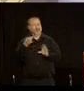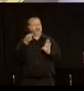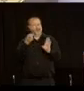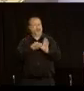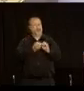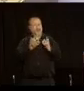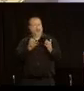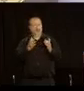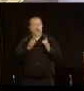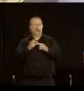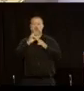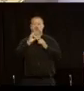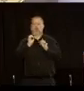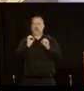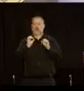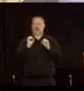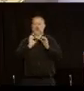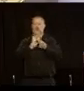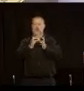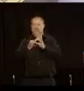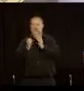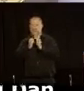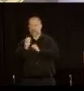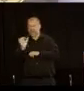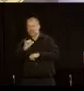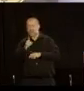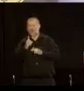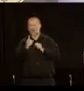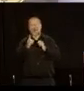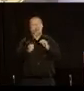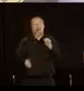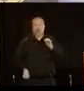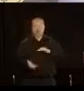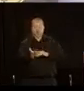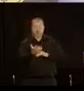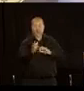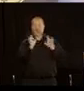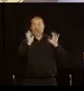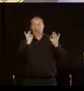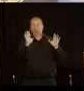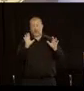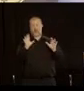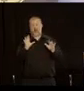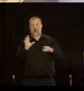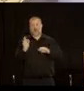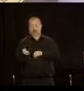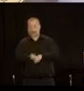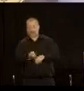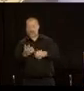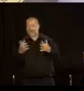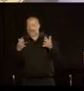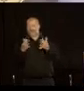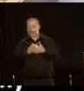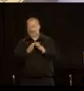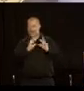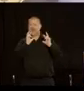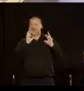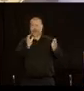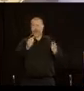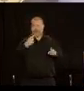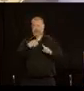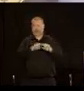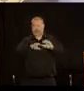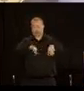participates in many Special Olympic sports. He competes in bowling, volleyball, golf, football, basketball,